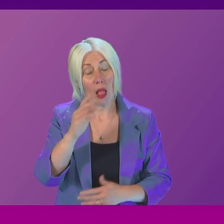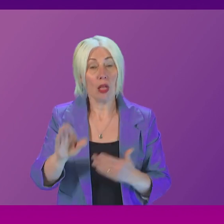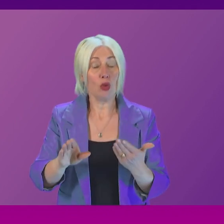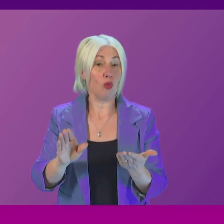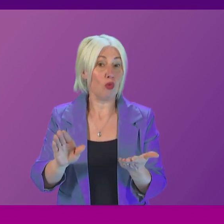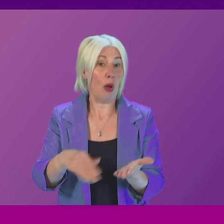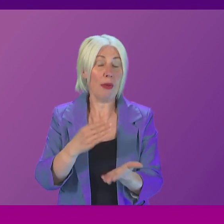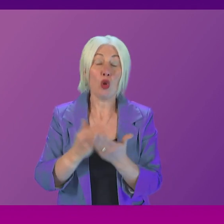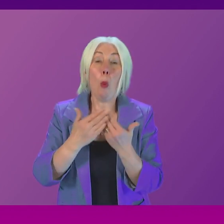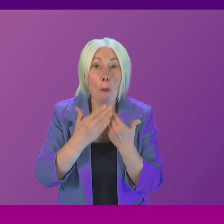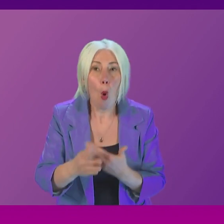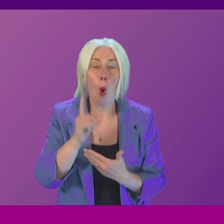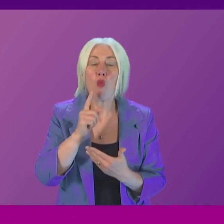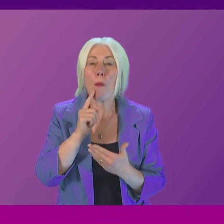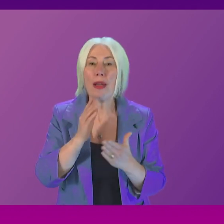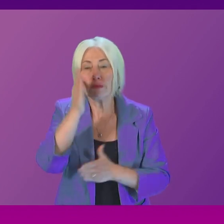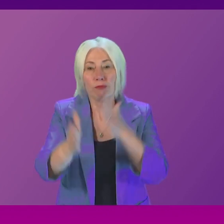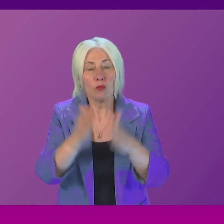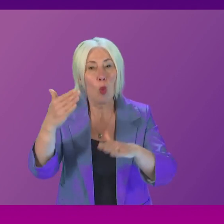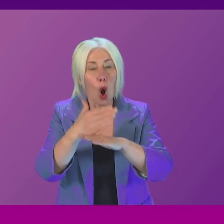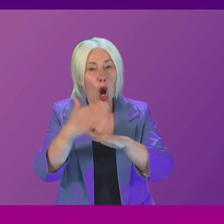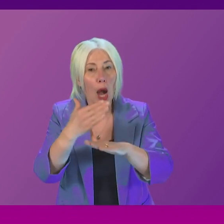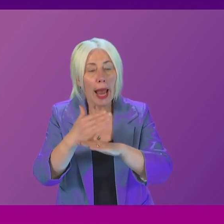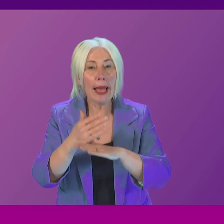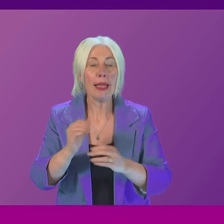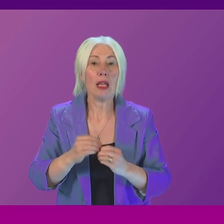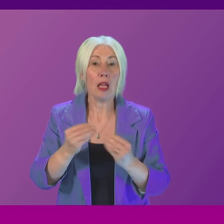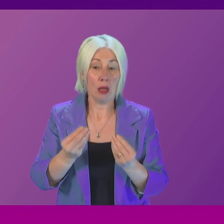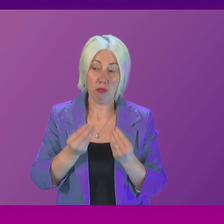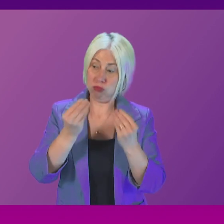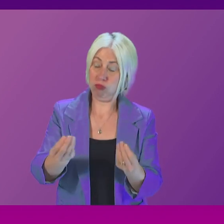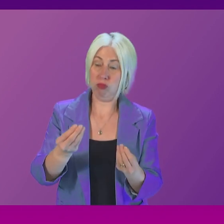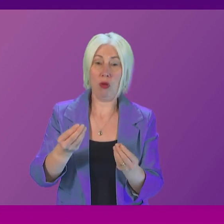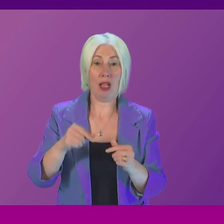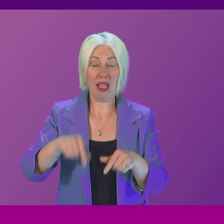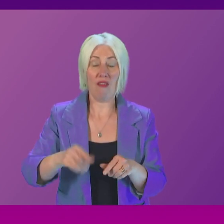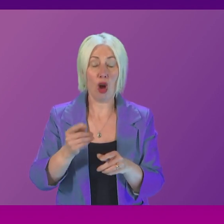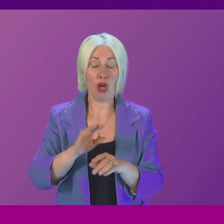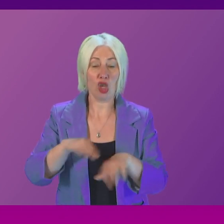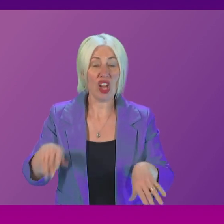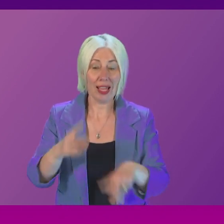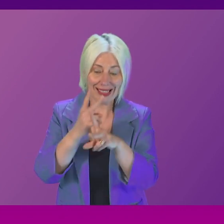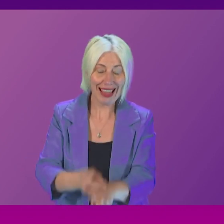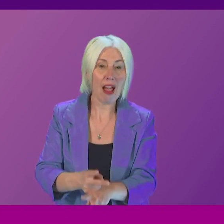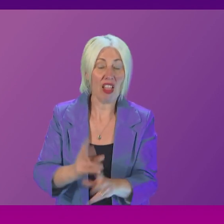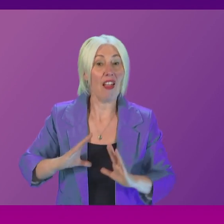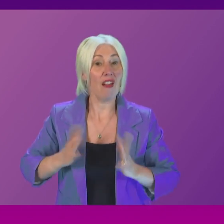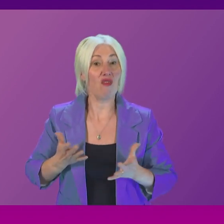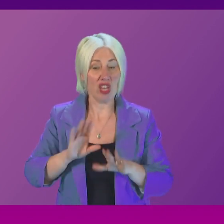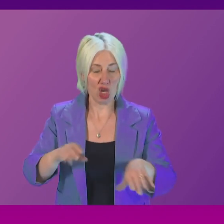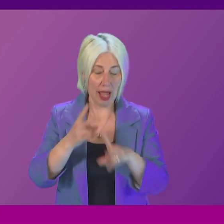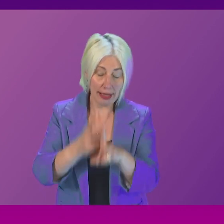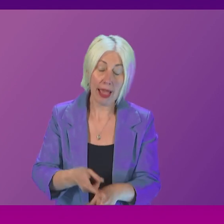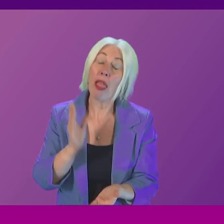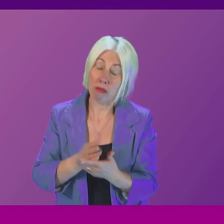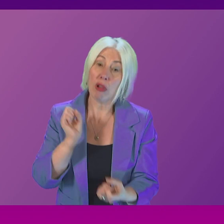have more women in work. Obviously, our most generous offer in the UK in relation to childcare, free childcare, is important